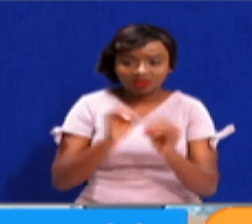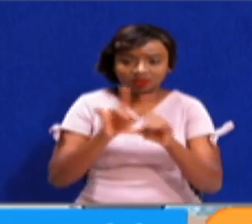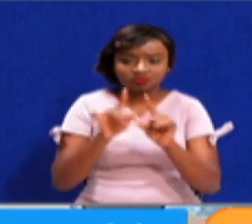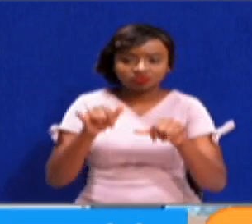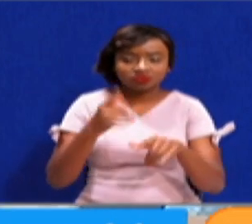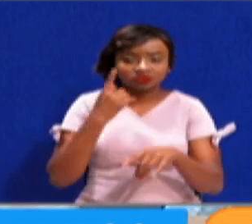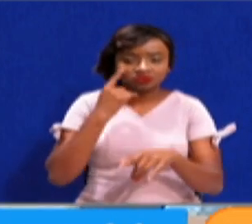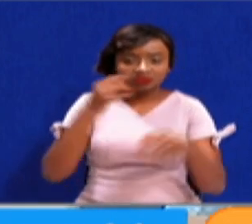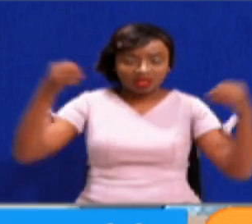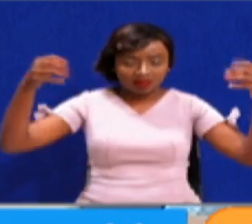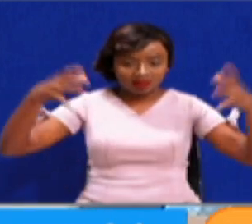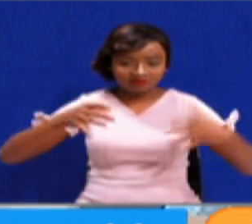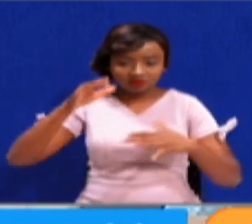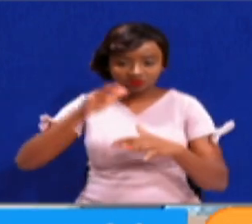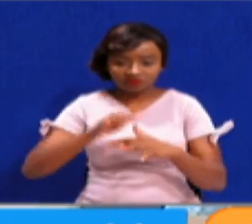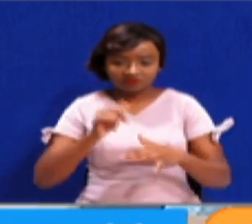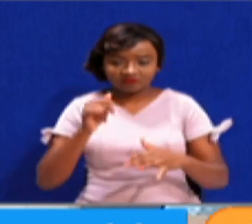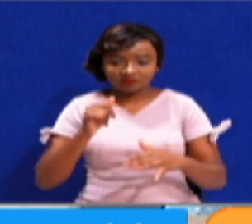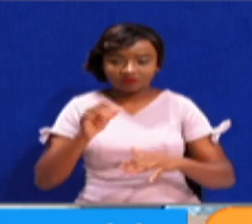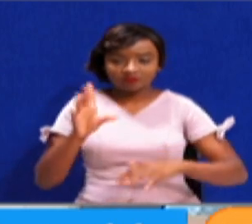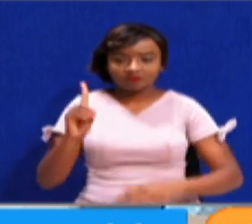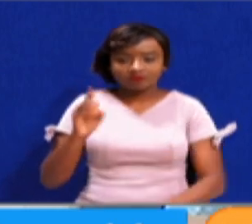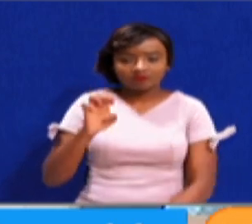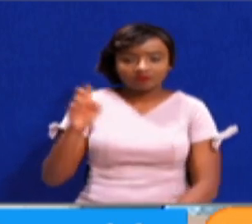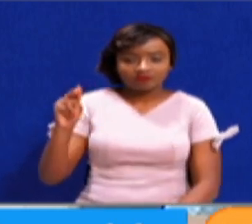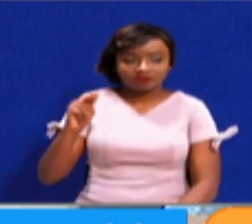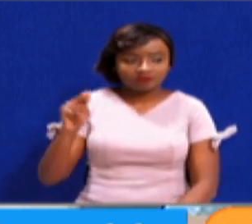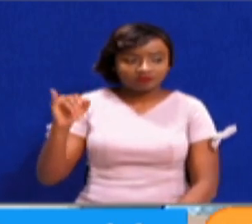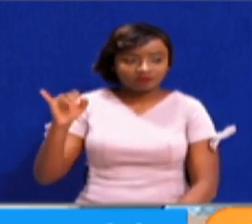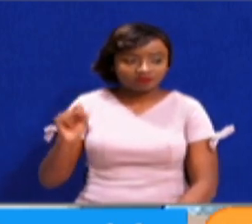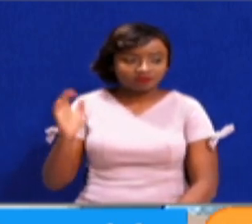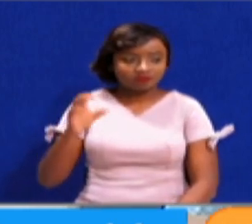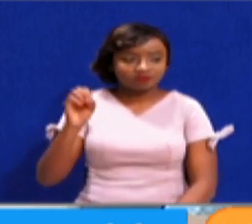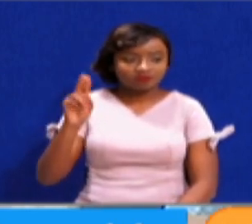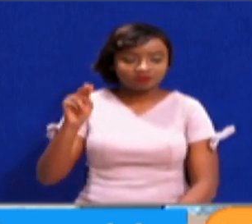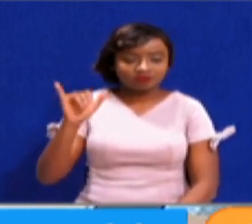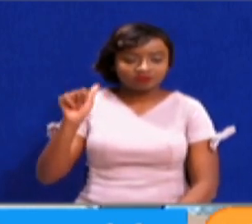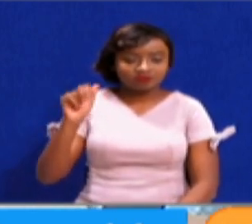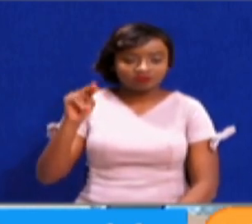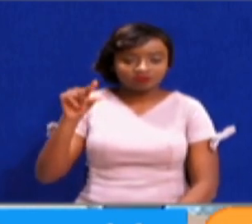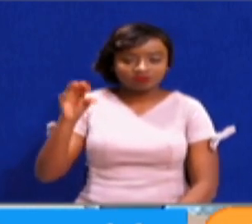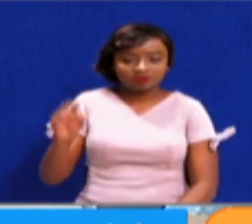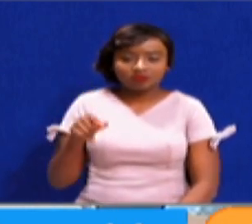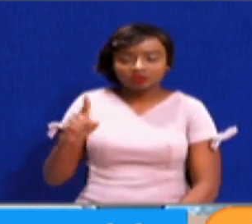seen a clarification from Dennis Onyango, basically saying that